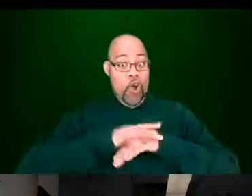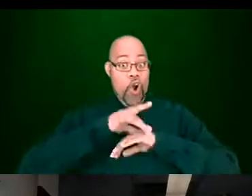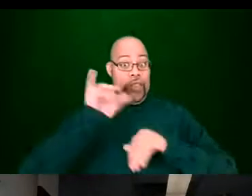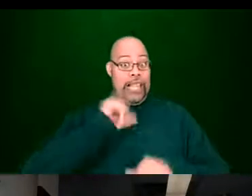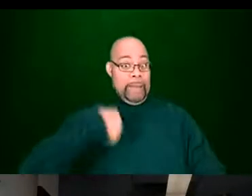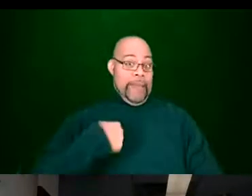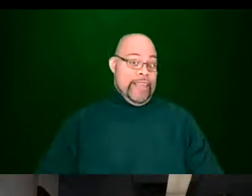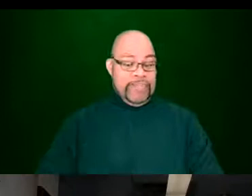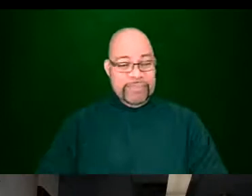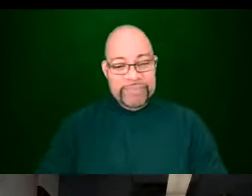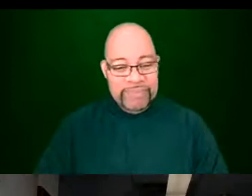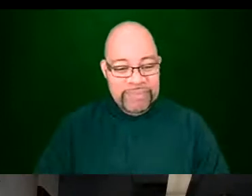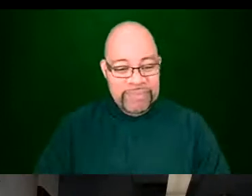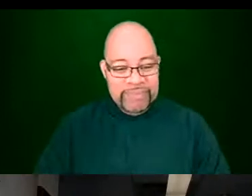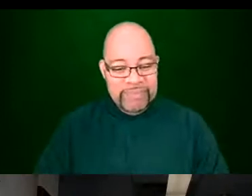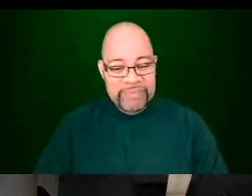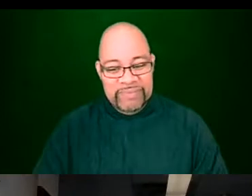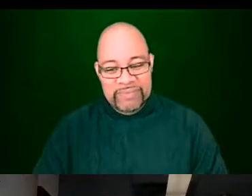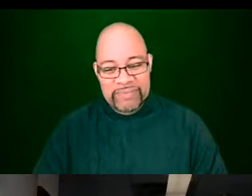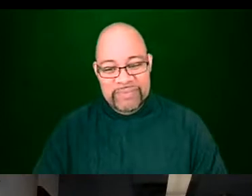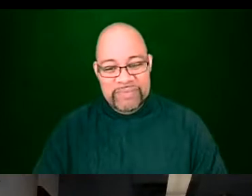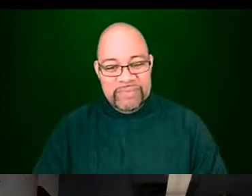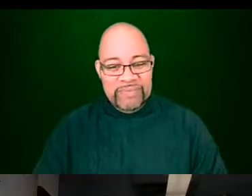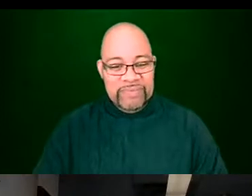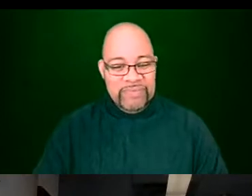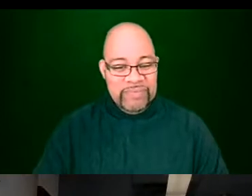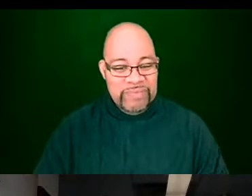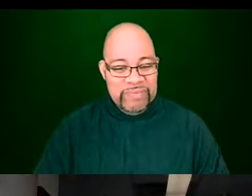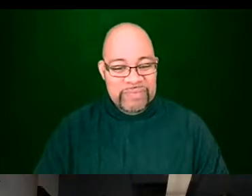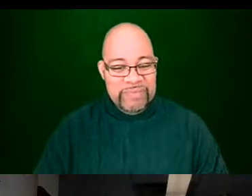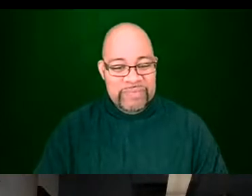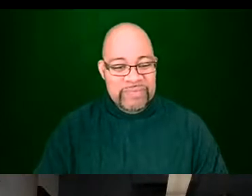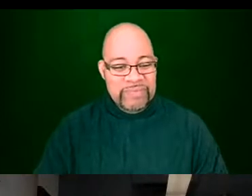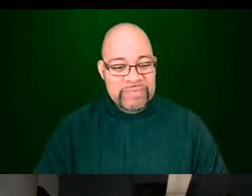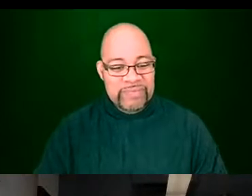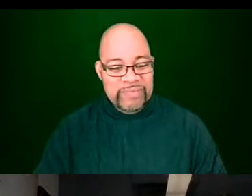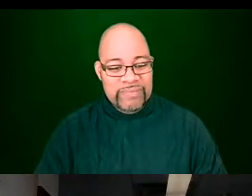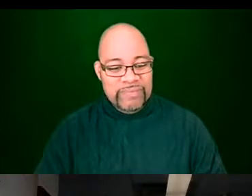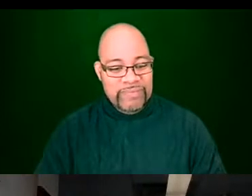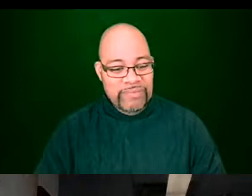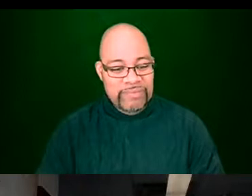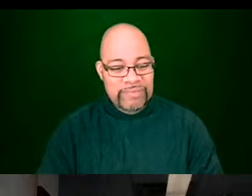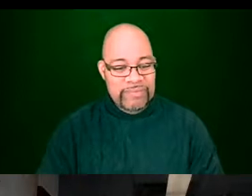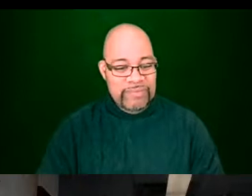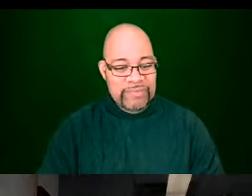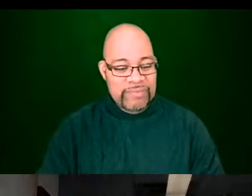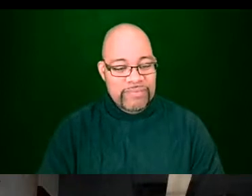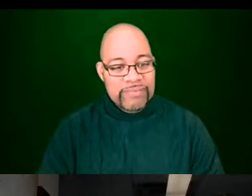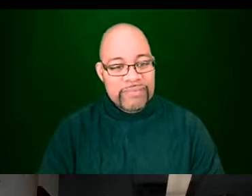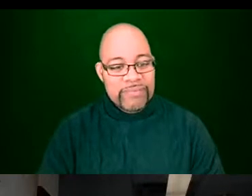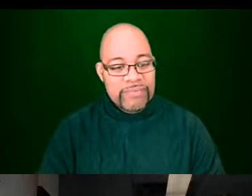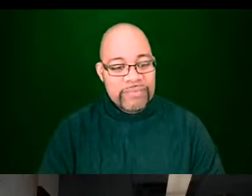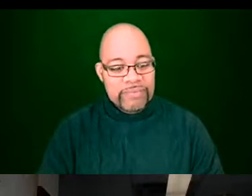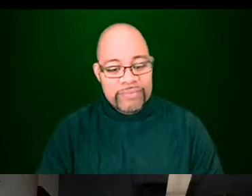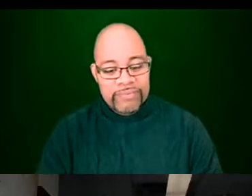The ocean is huge. Go ahead, Sammy, what's your question? Why does octopus